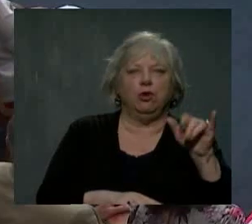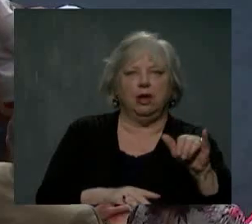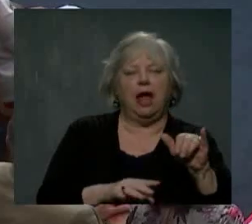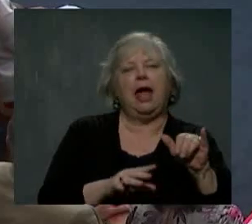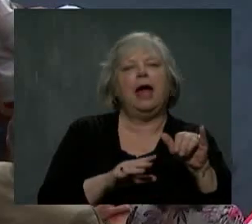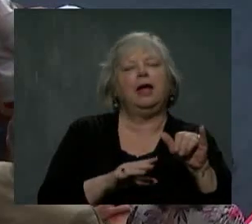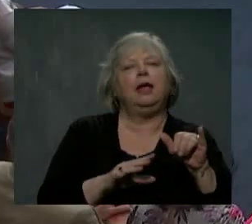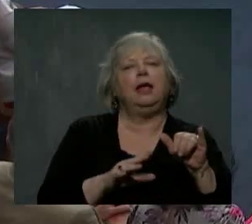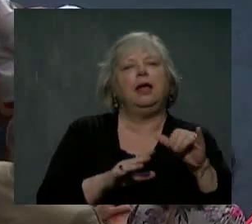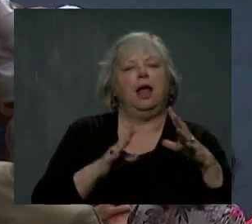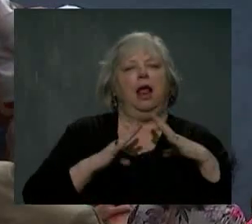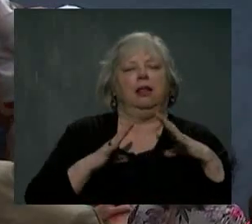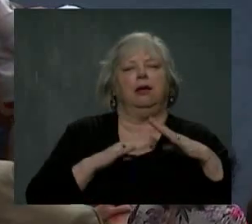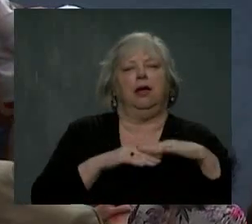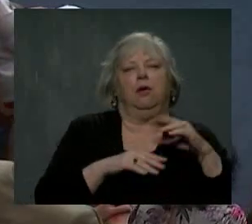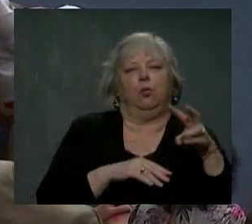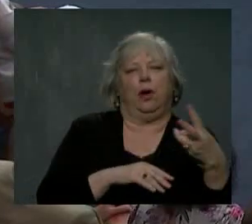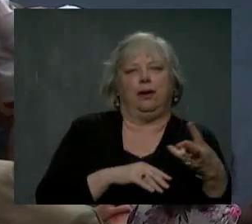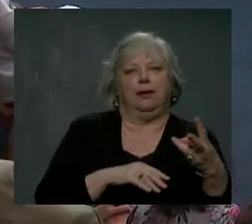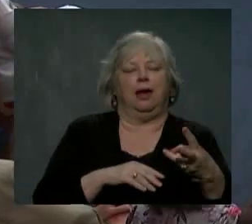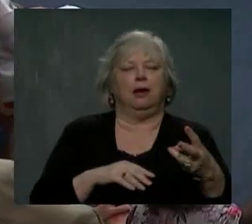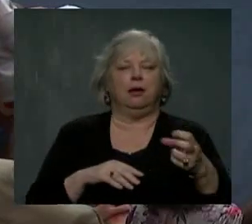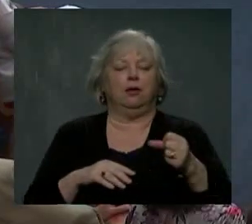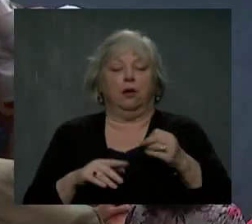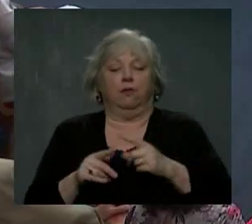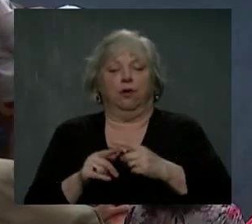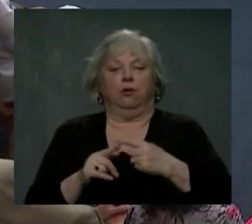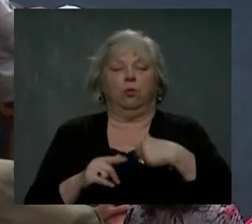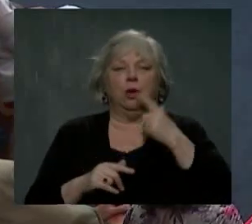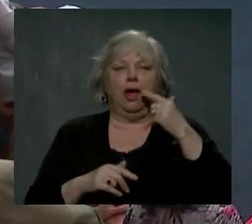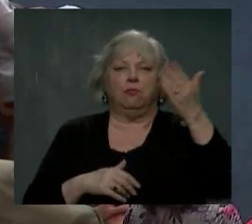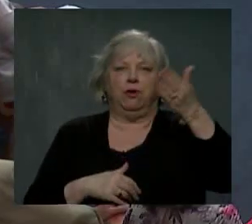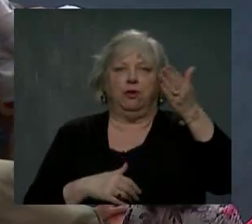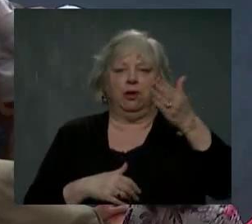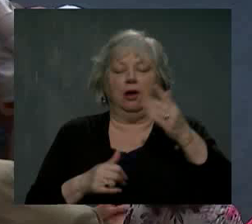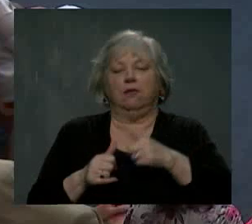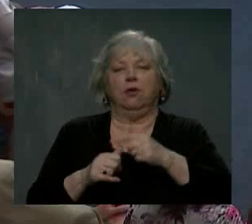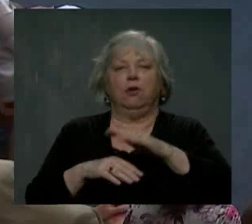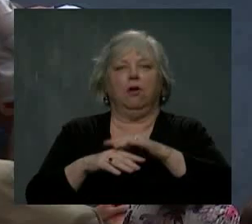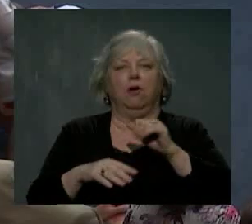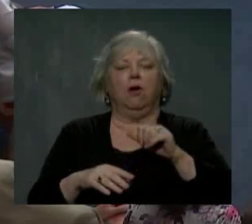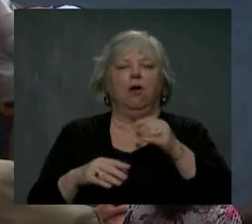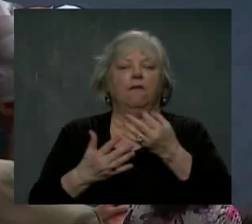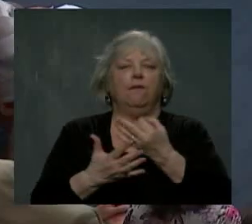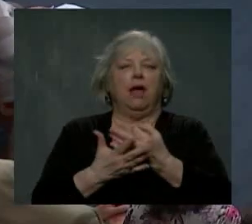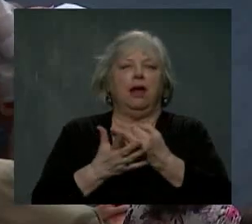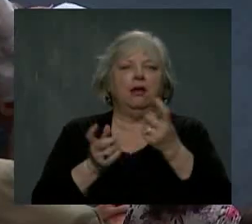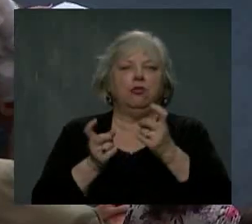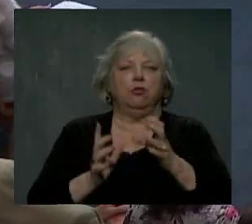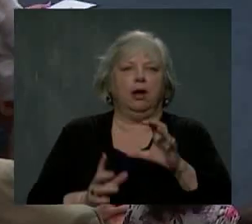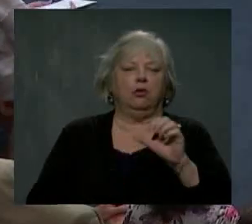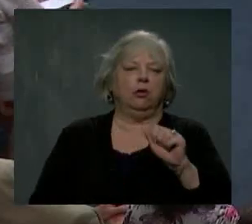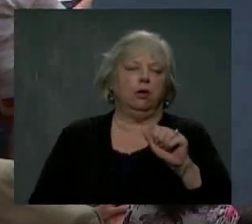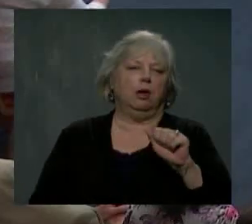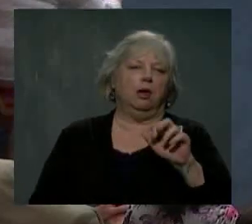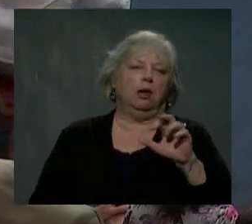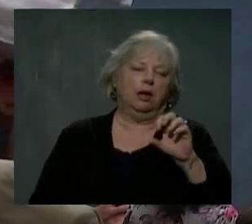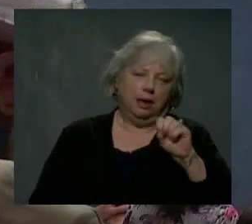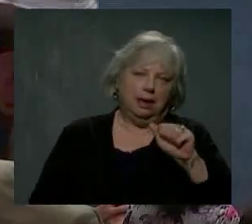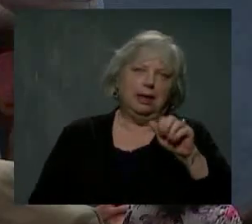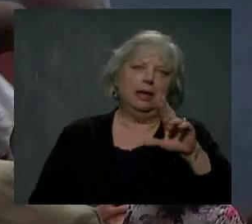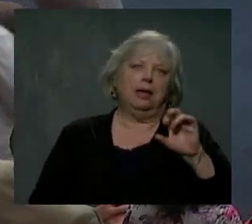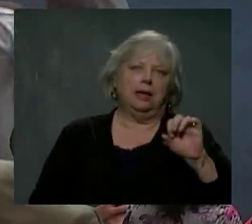off with a number of presentations. And so the first person we would like to call up would be our finance director, Sarah Linehan.